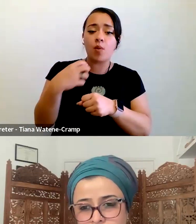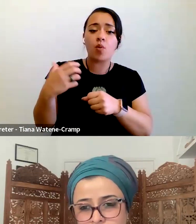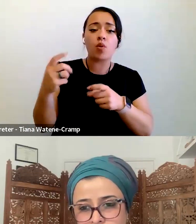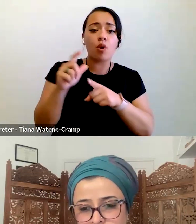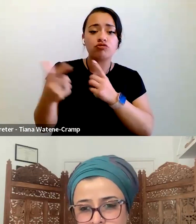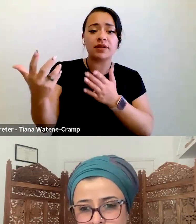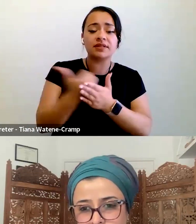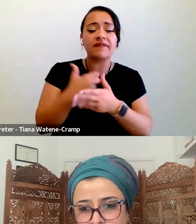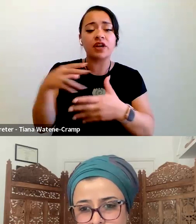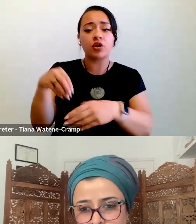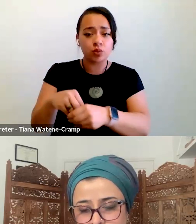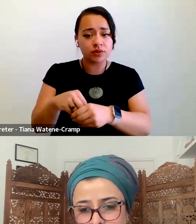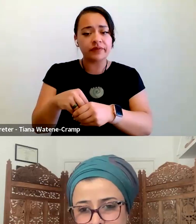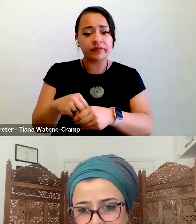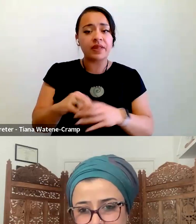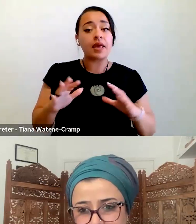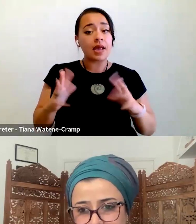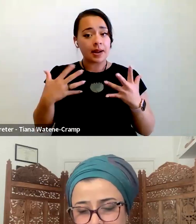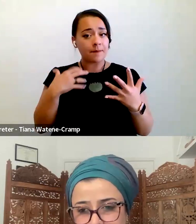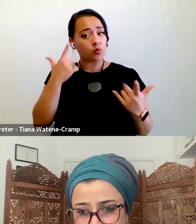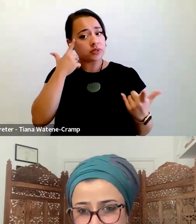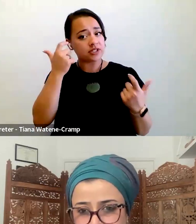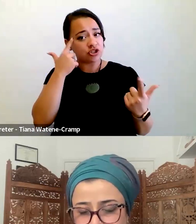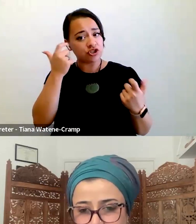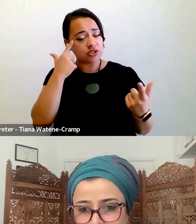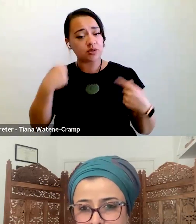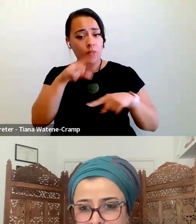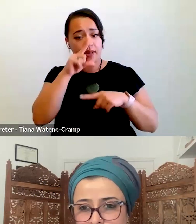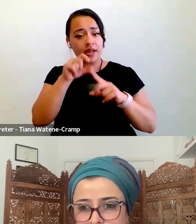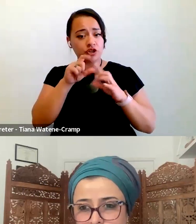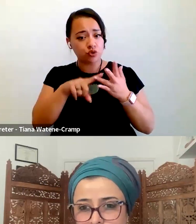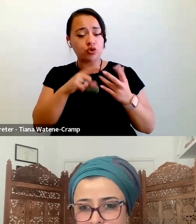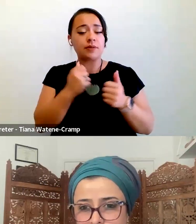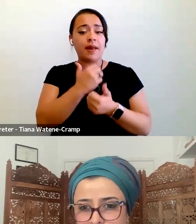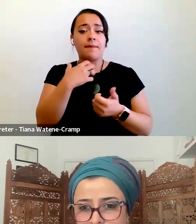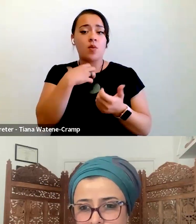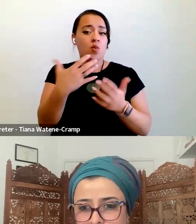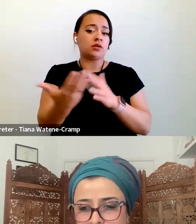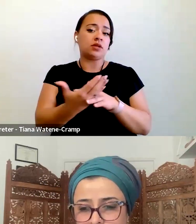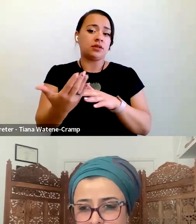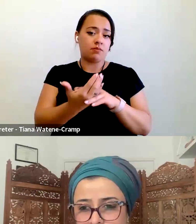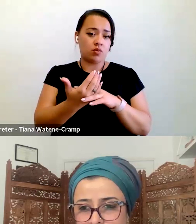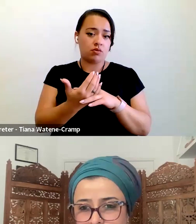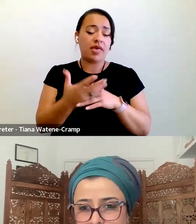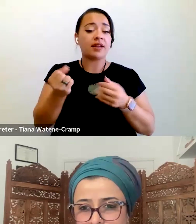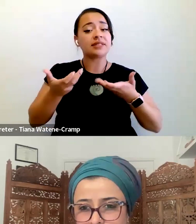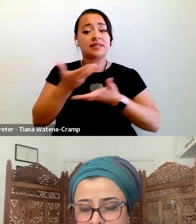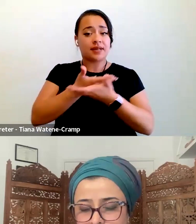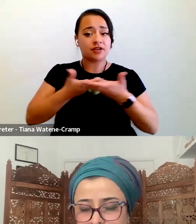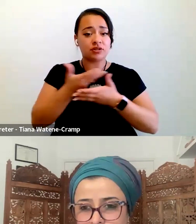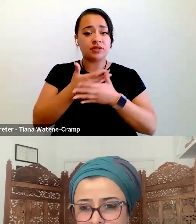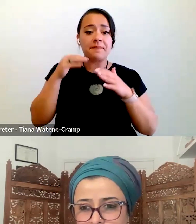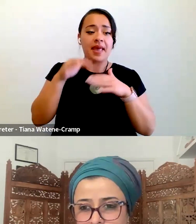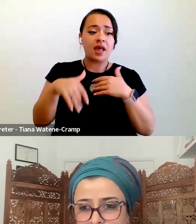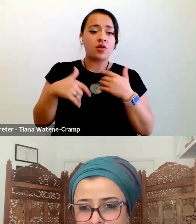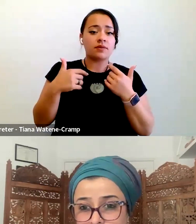and any more suggestions we could do to make these more accessible? There was discussions about nuanced